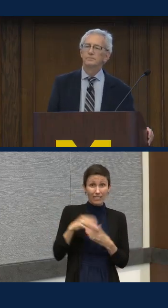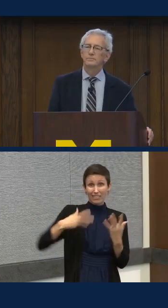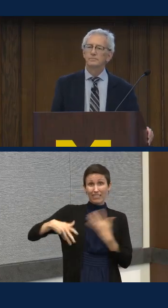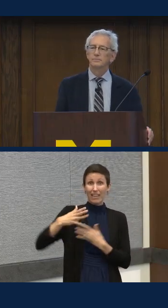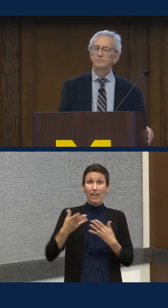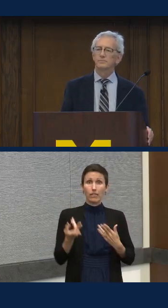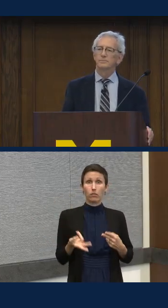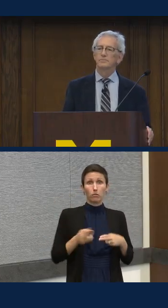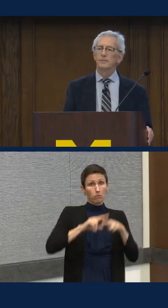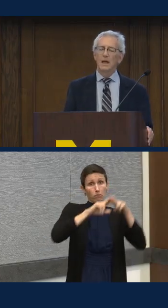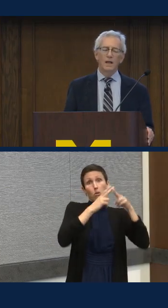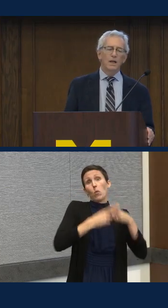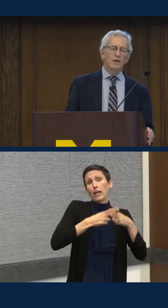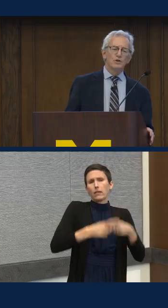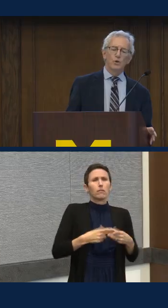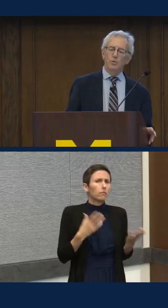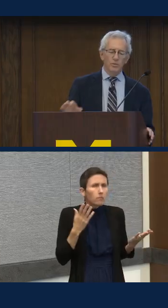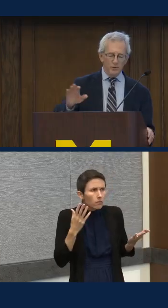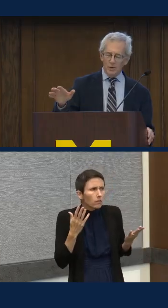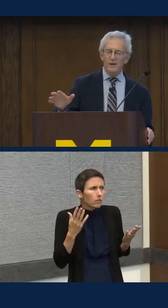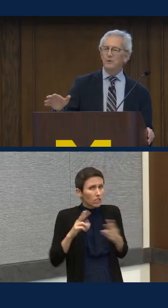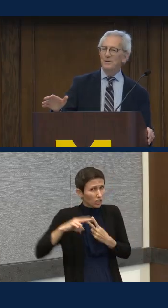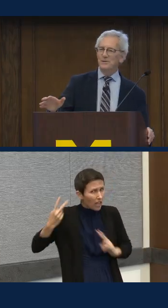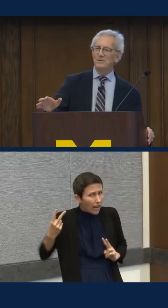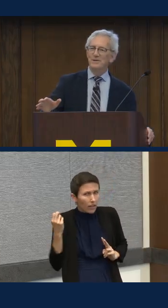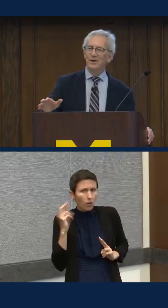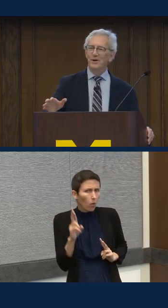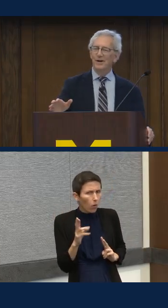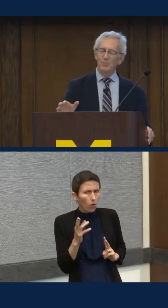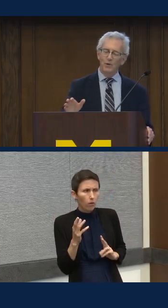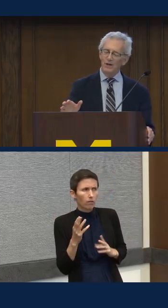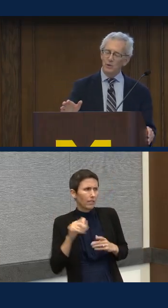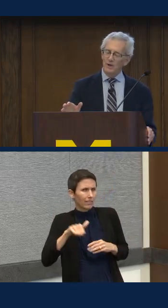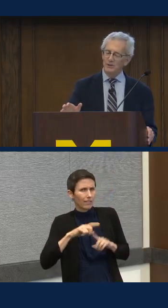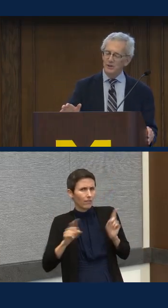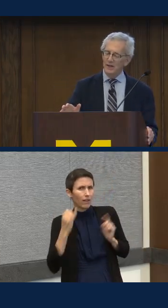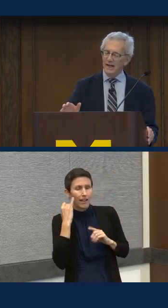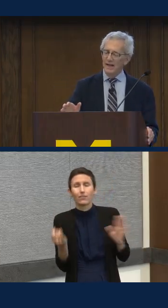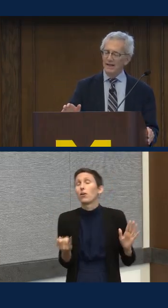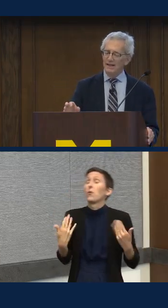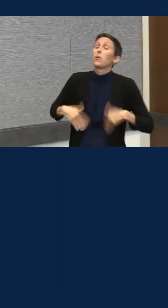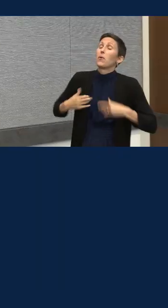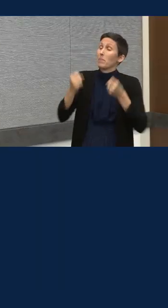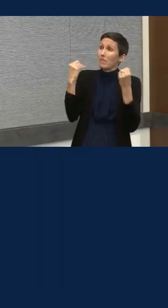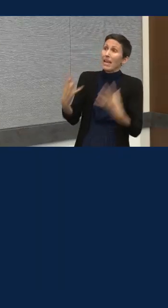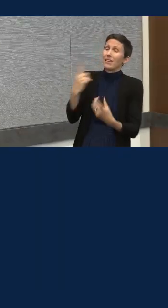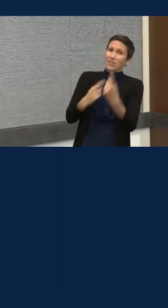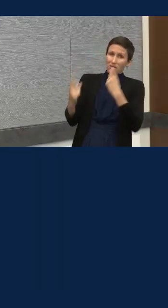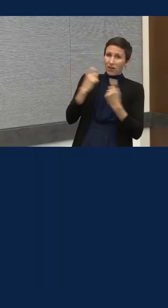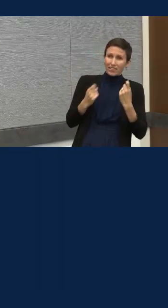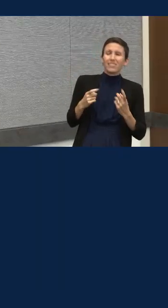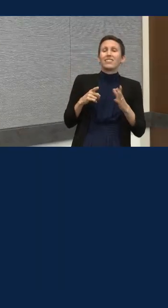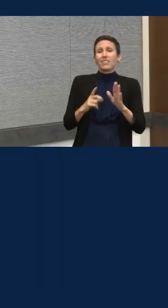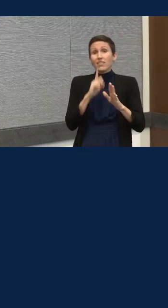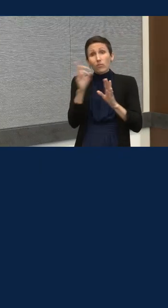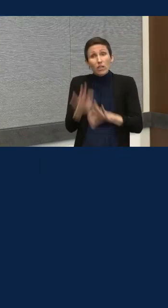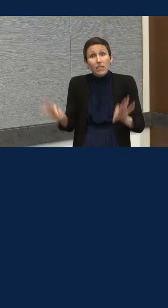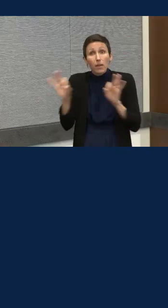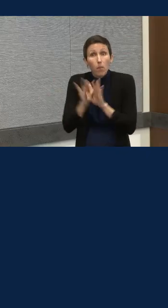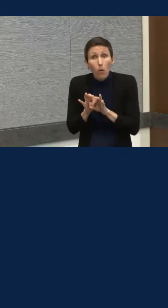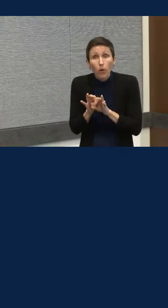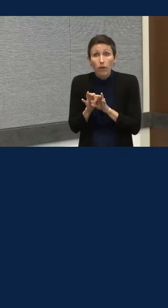more complicated than that? So a lot of questions there. Great question. And this is a really important